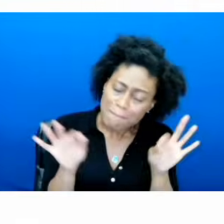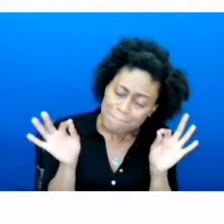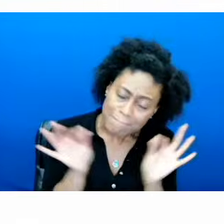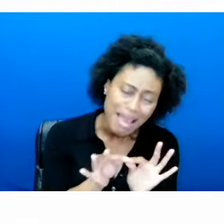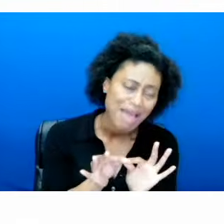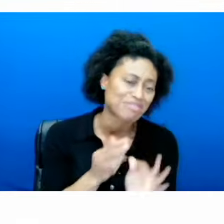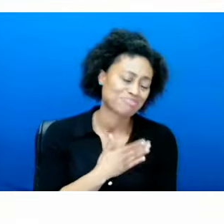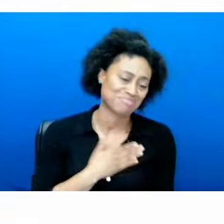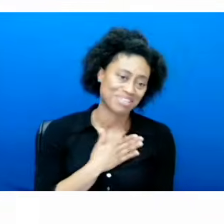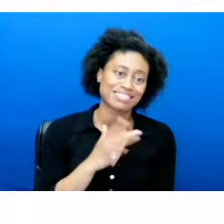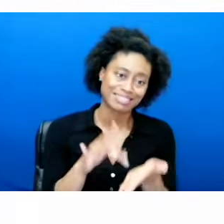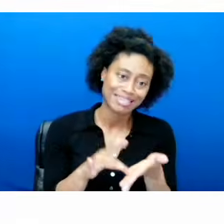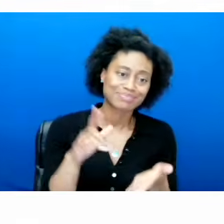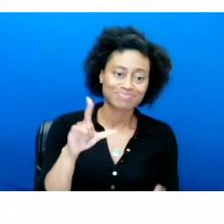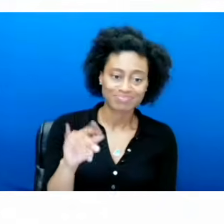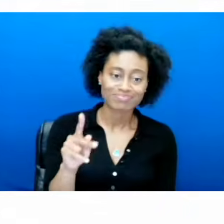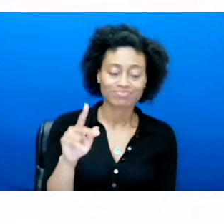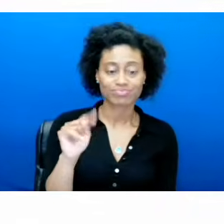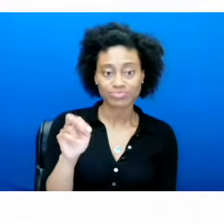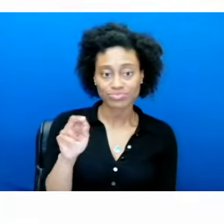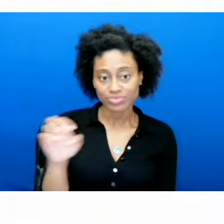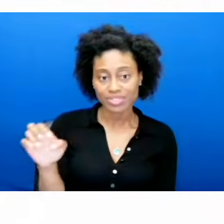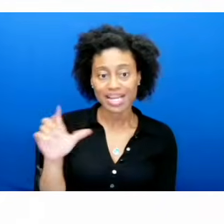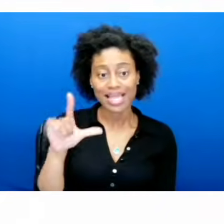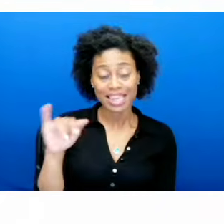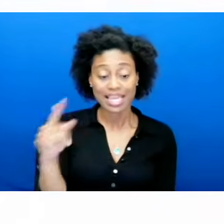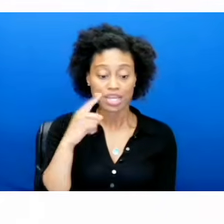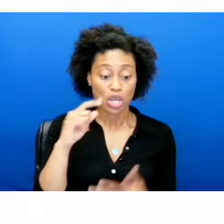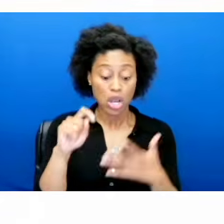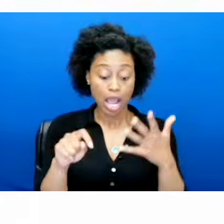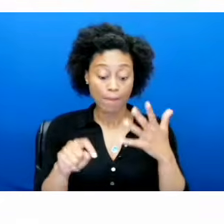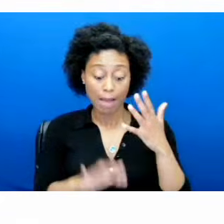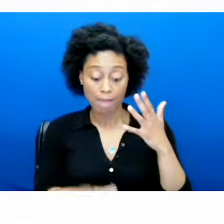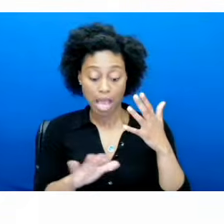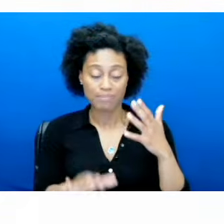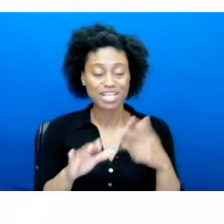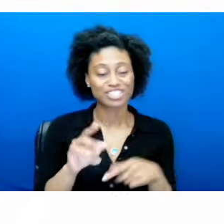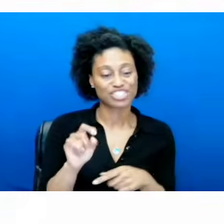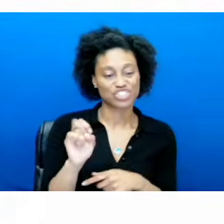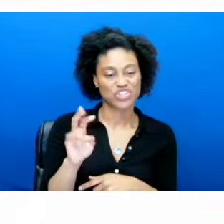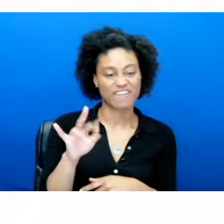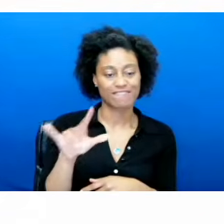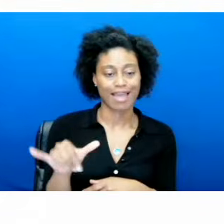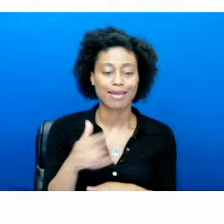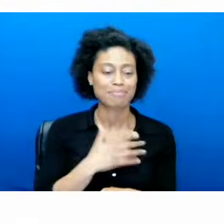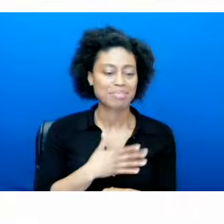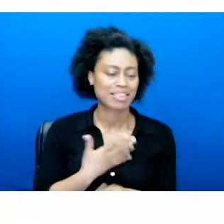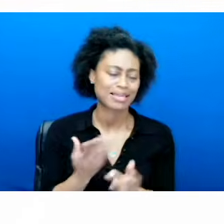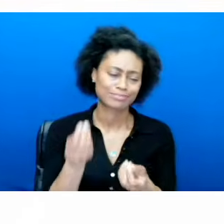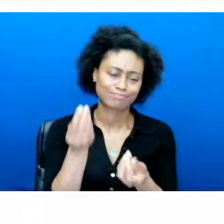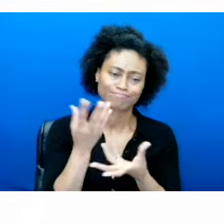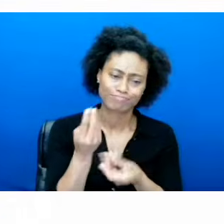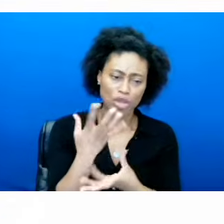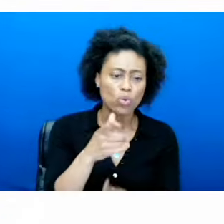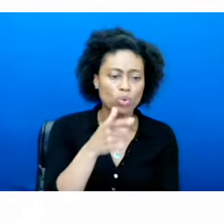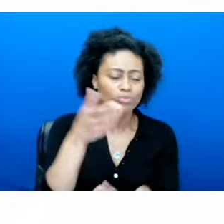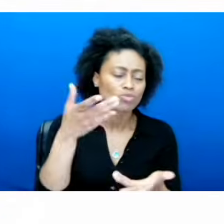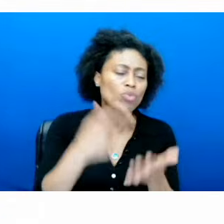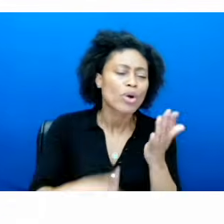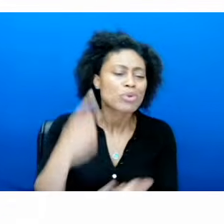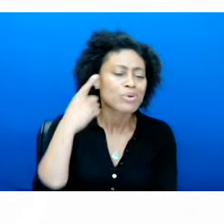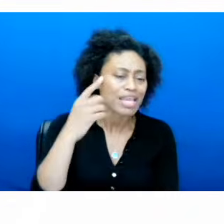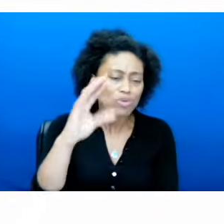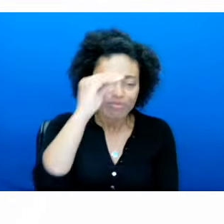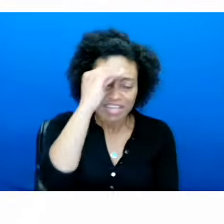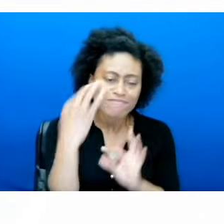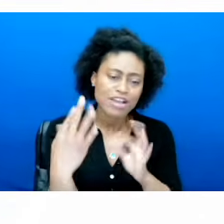definitely click the Linktree link and head down to the survey and tap into that so that we can get your feedback and your opinion.